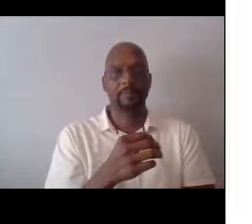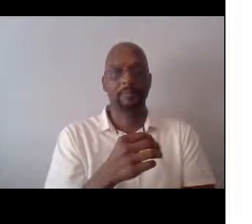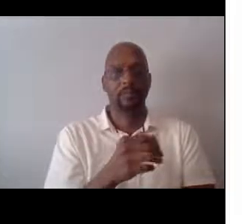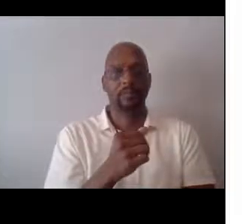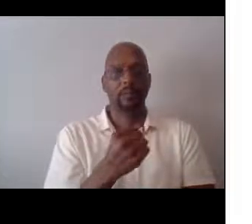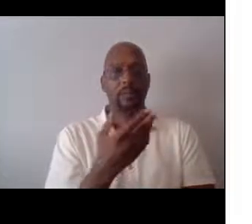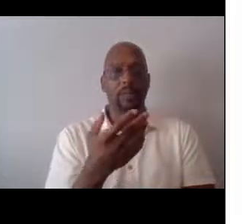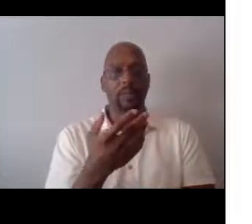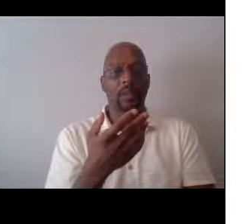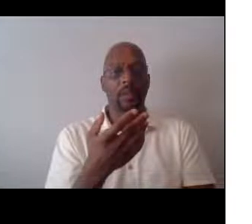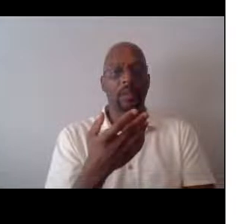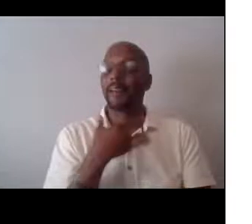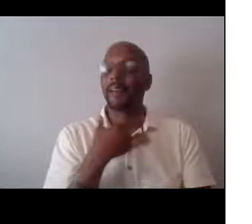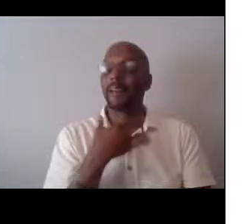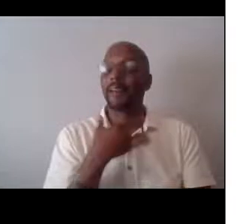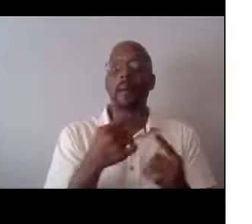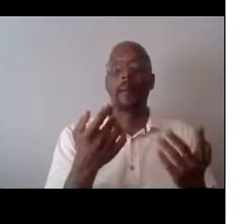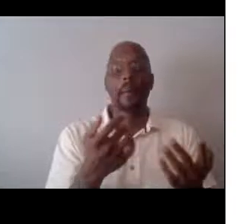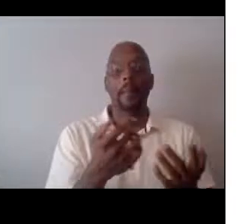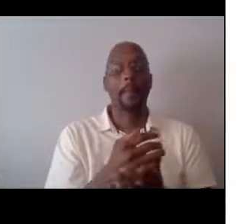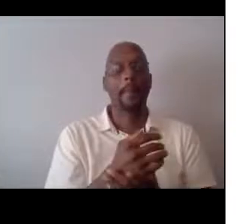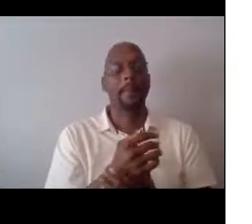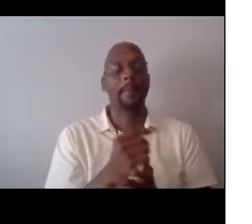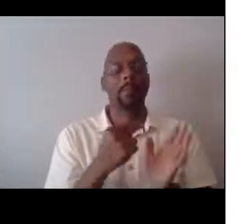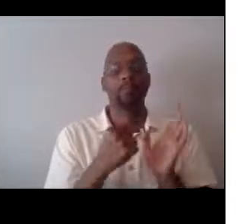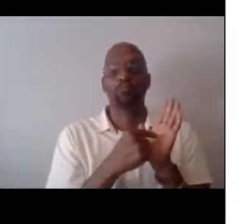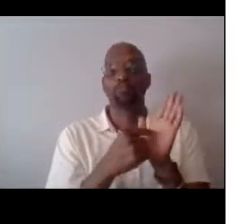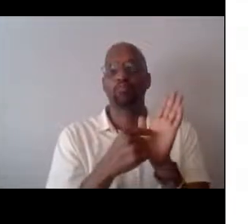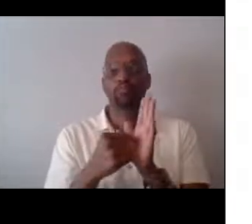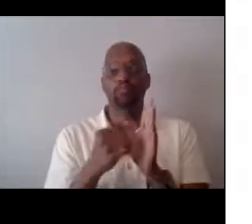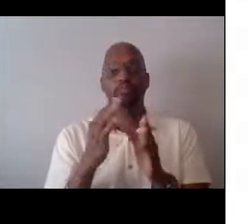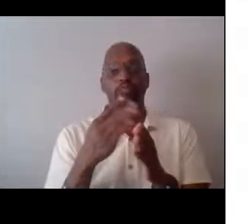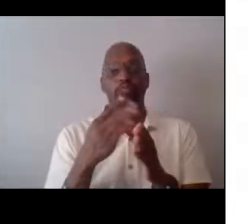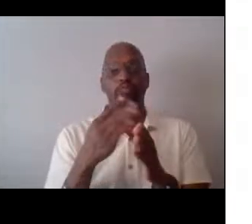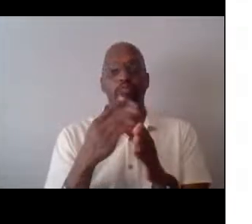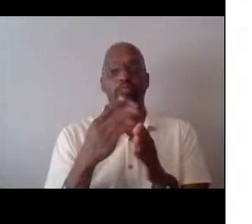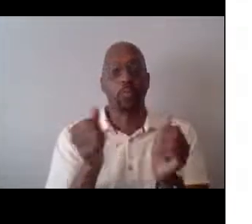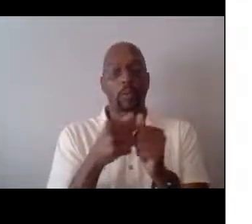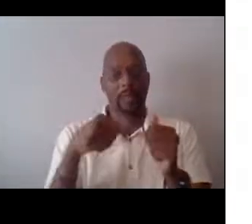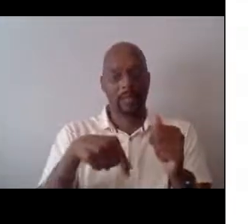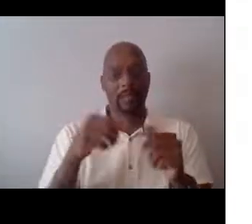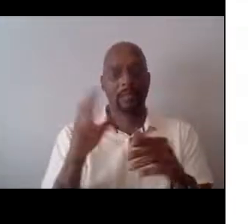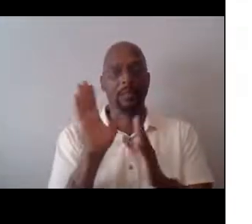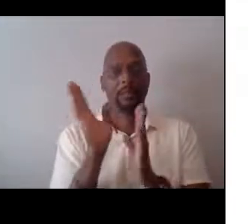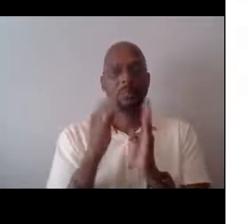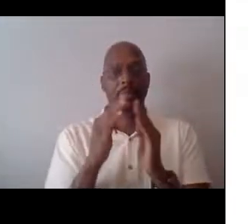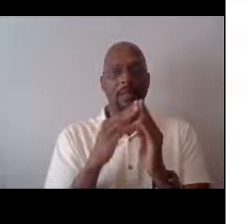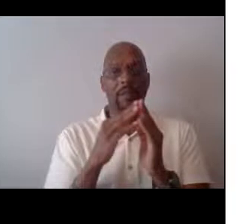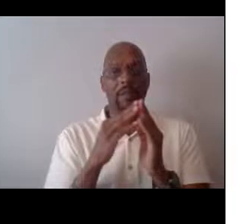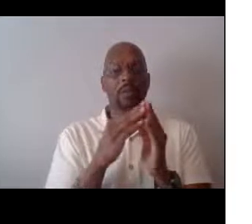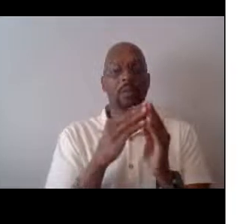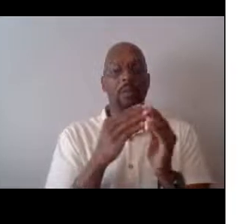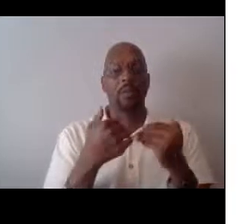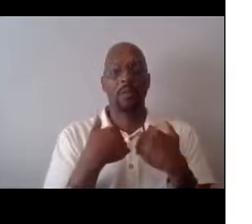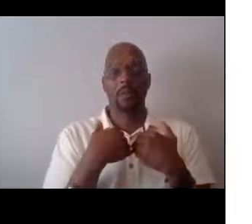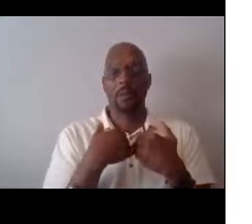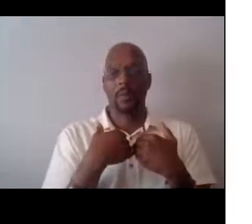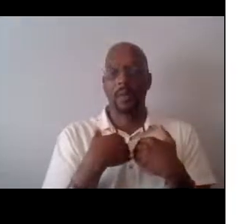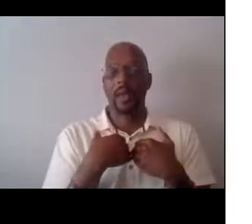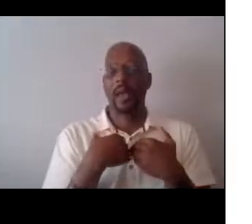excited to bring forth to the commission meeting today also is that we have been able to secure compensation for